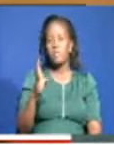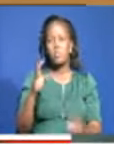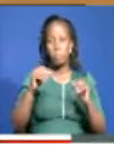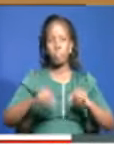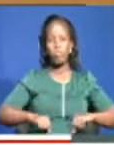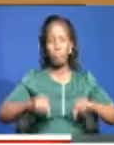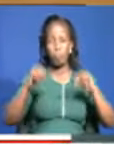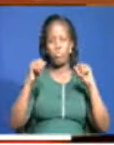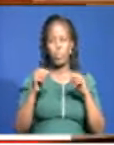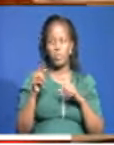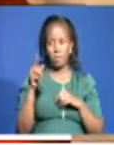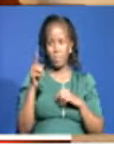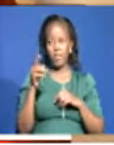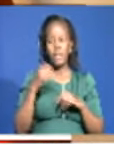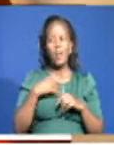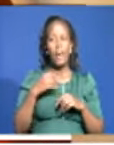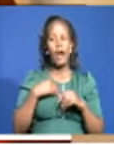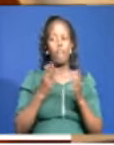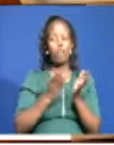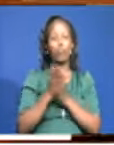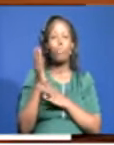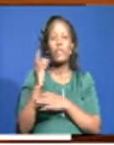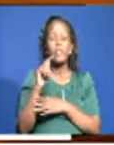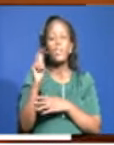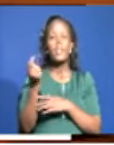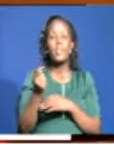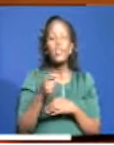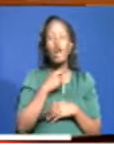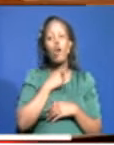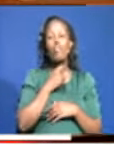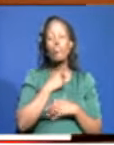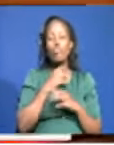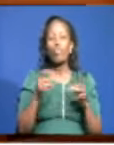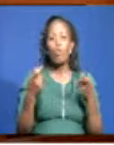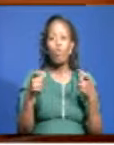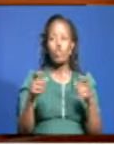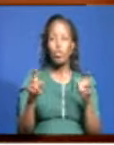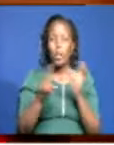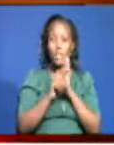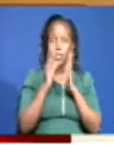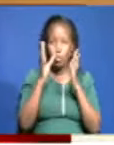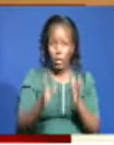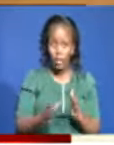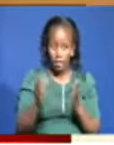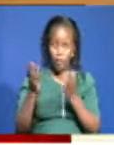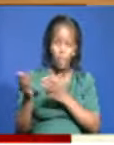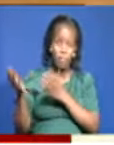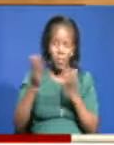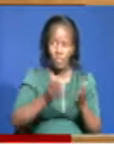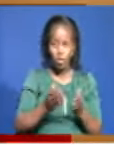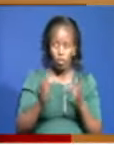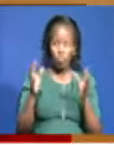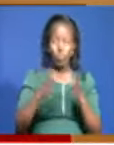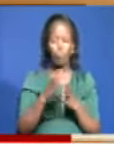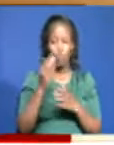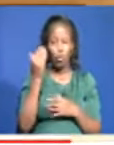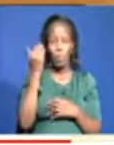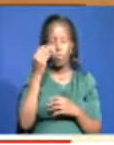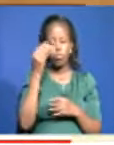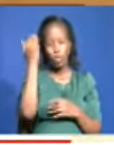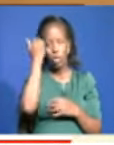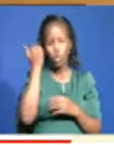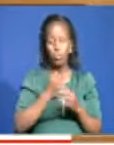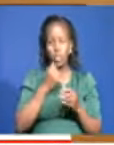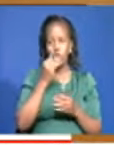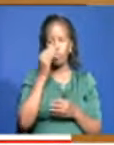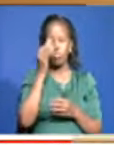Awor has, through the Kenya Union of Journalists lawyer Ibrahim Odwor, presented orders from the Judicial Review to Magistrate Eunice